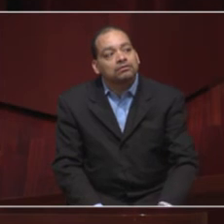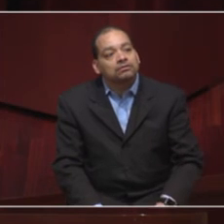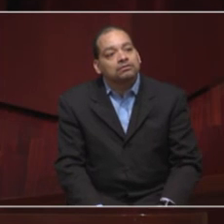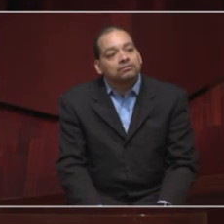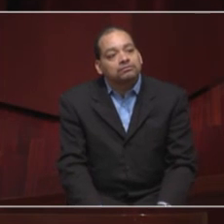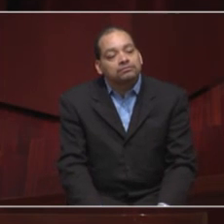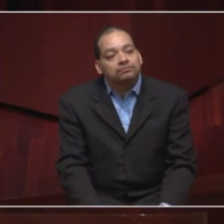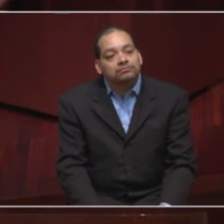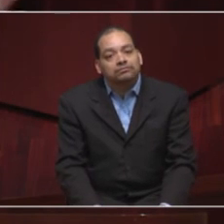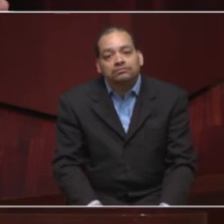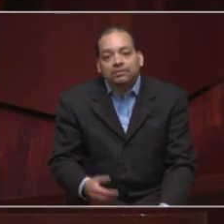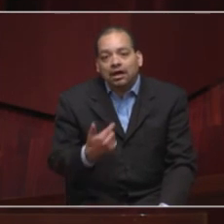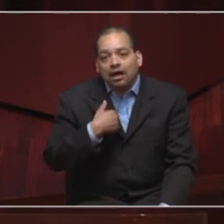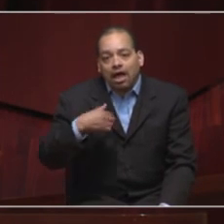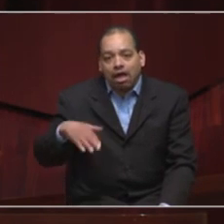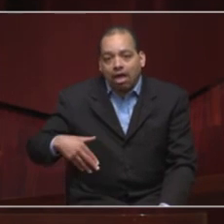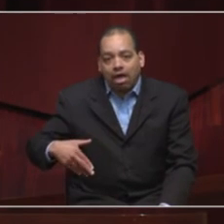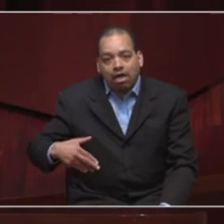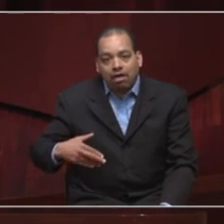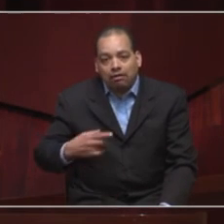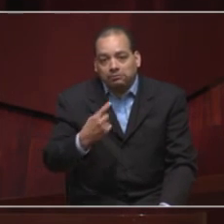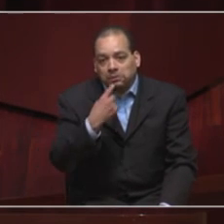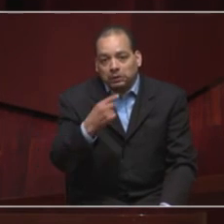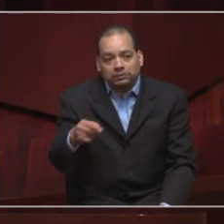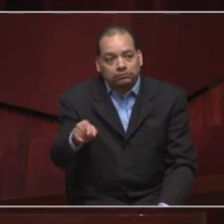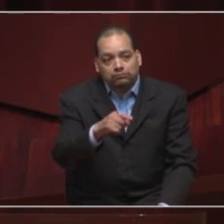through this. I haven't let anybody down yet.